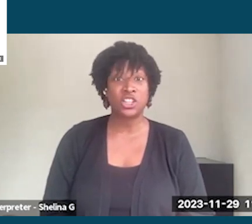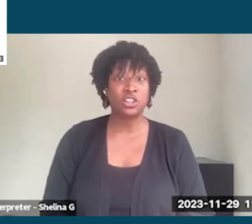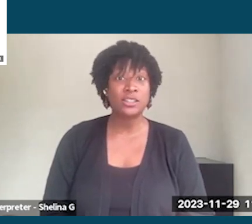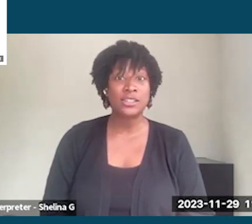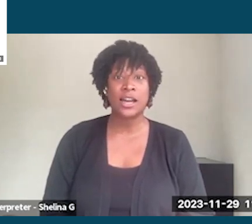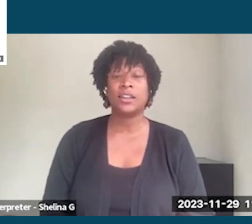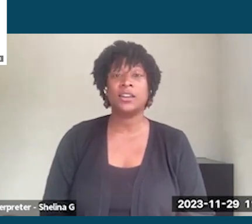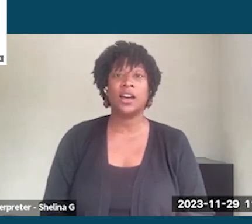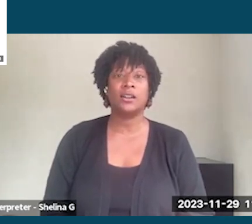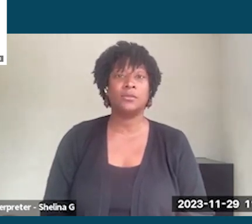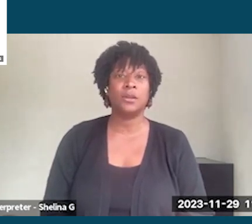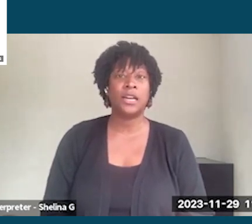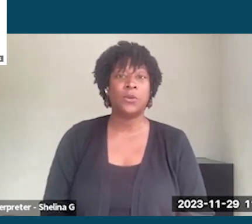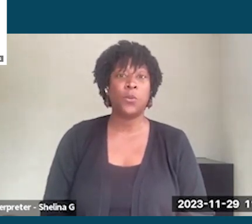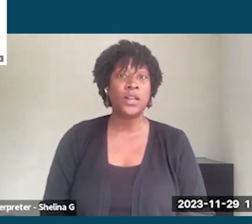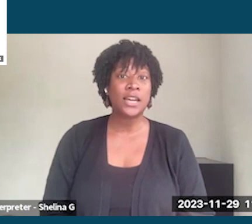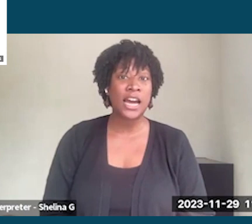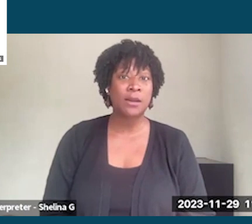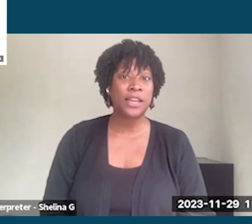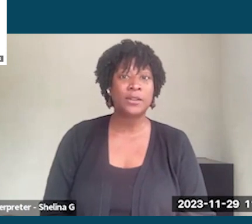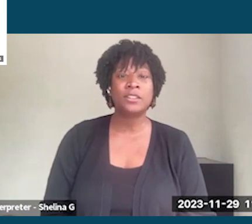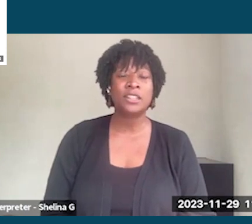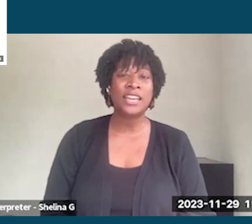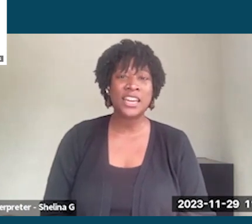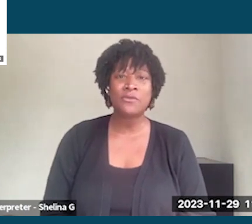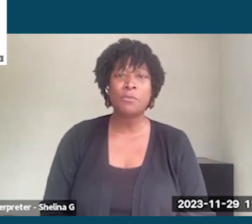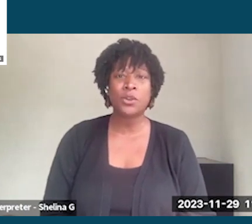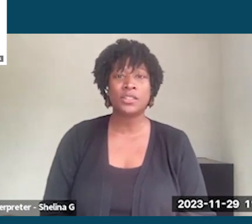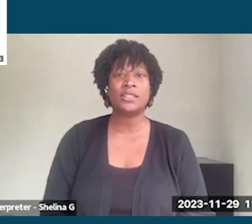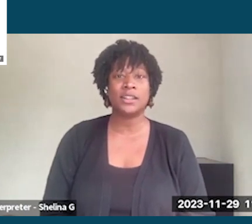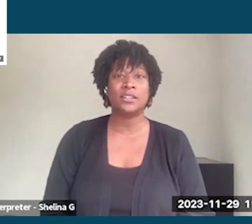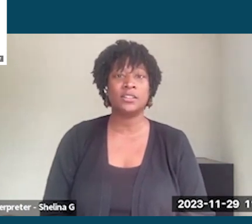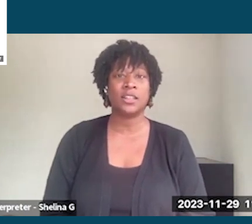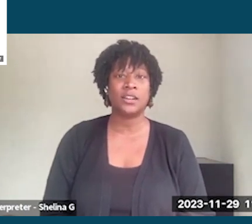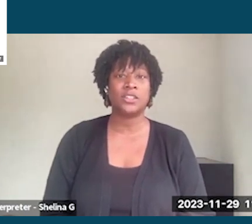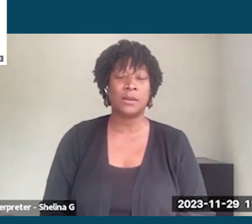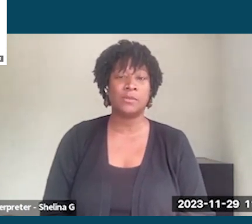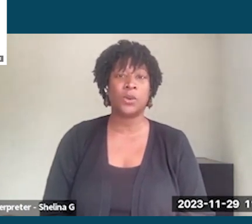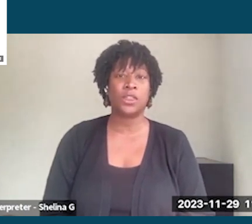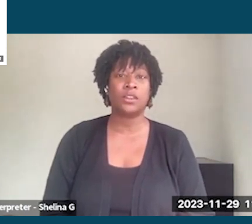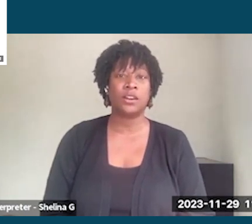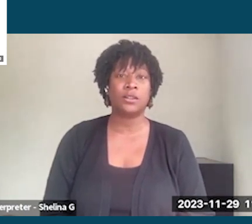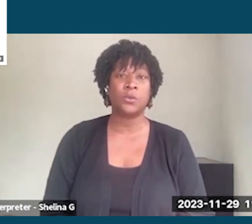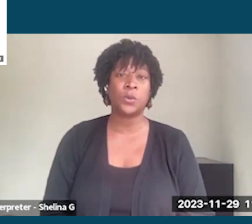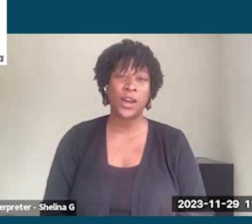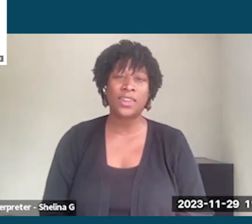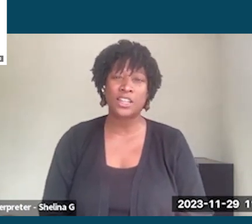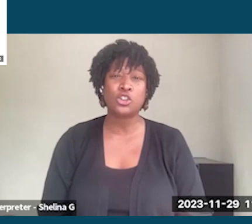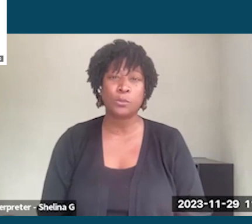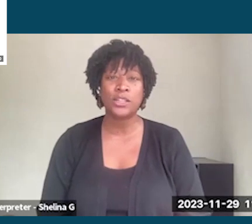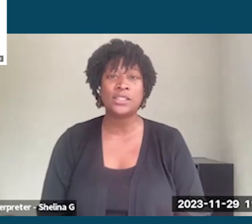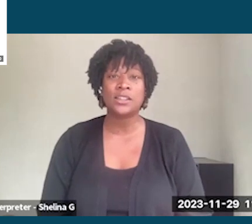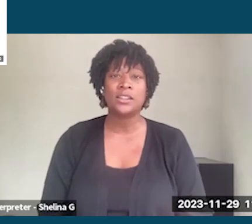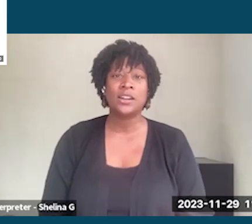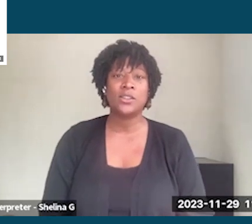that medication looks like, what time, like they give more detail a lot of times with the way